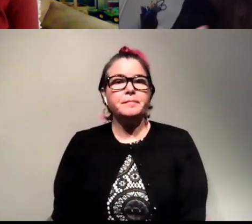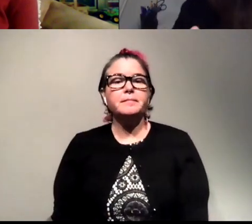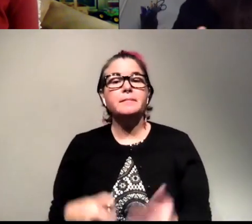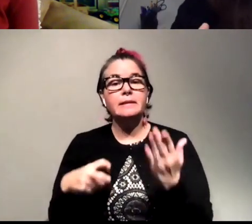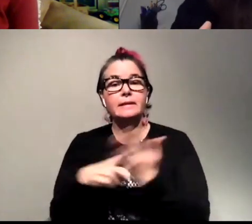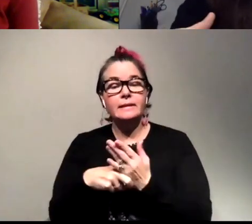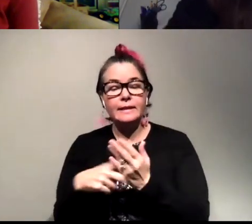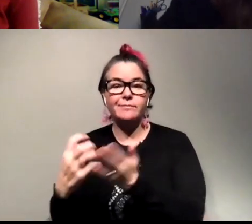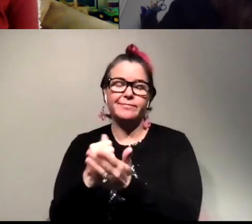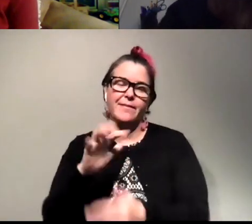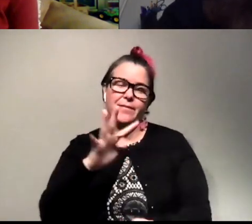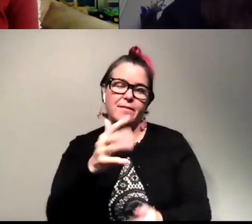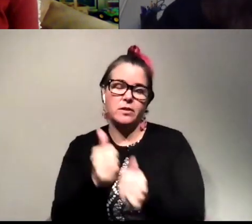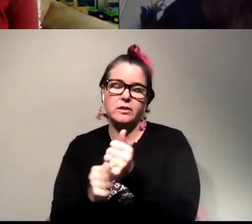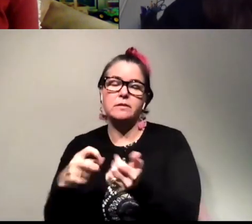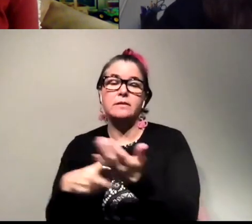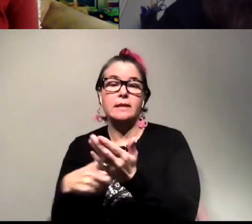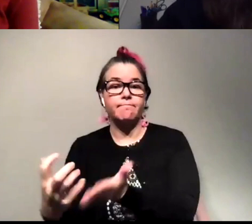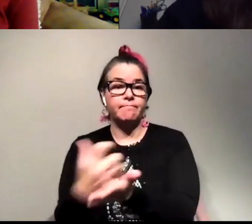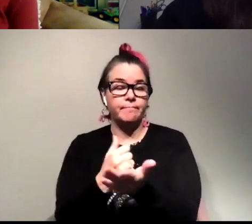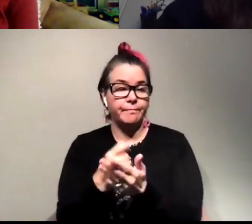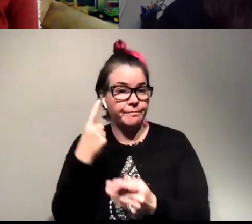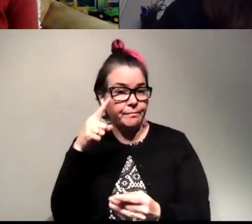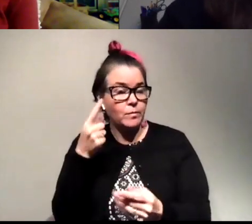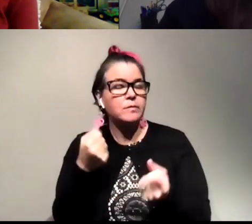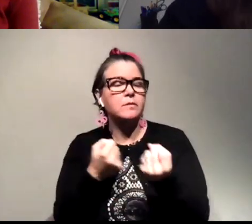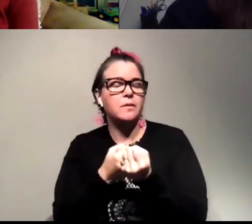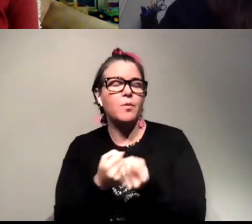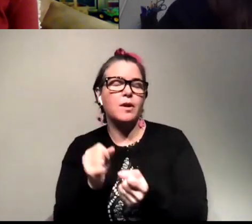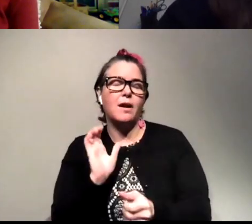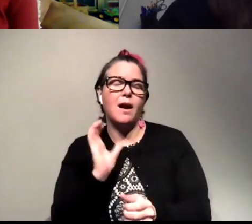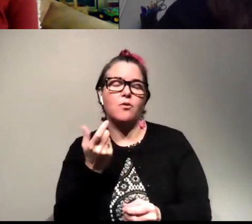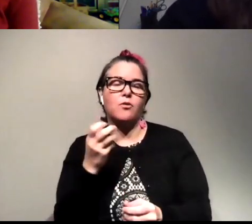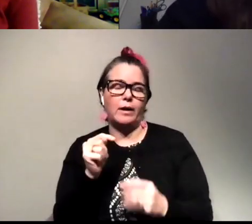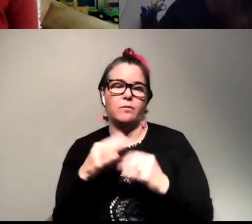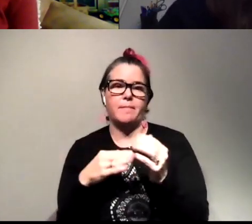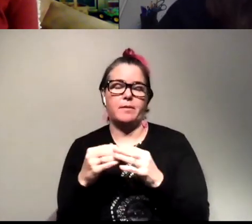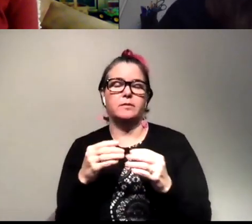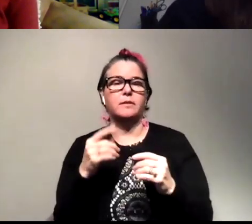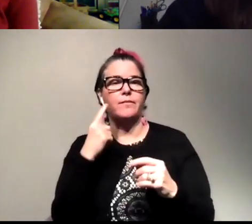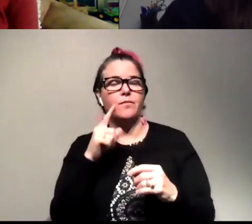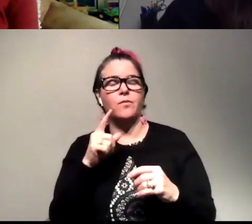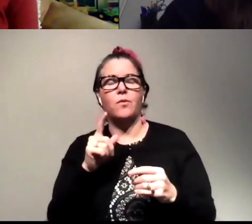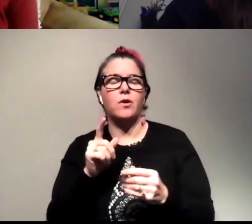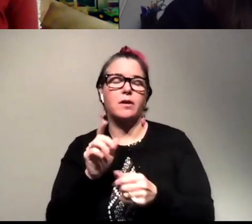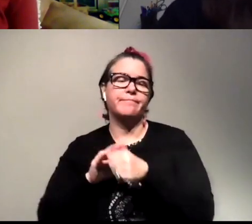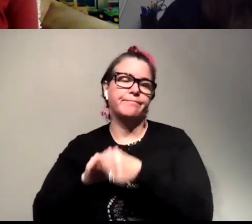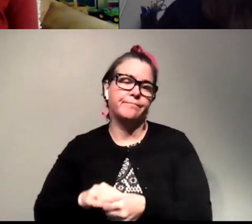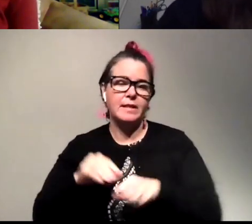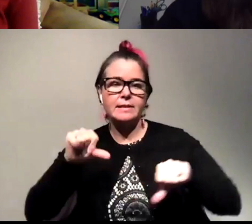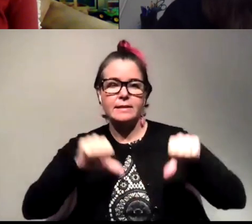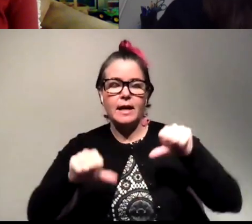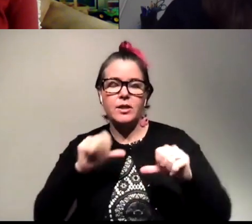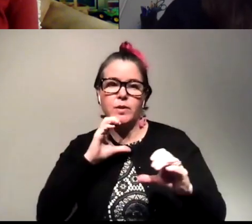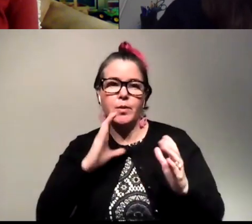from that, it's $5 a person, go to supporting a grant that we're currently building for underrepresented science communicators. We want to make